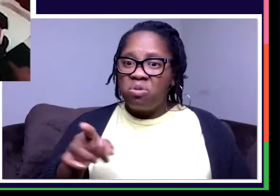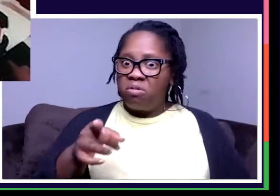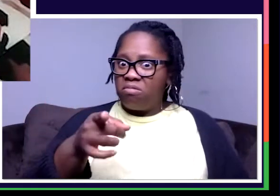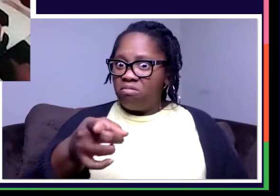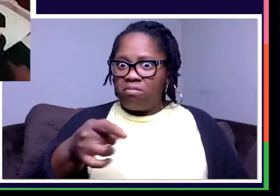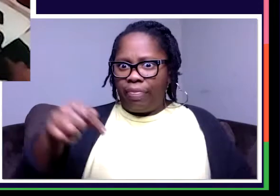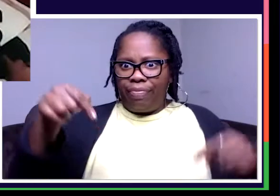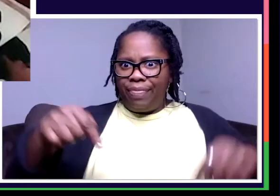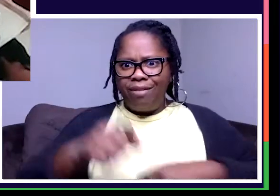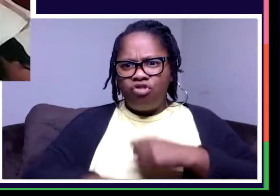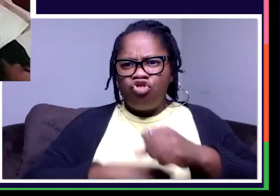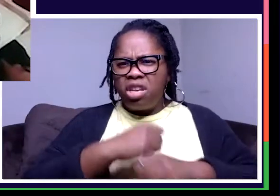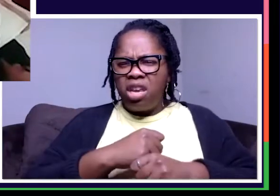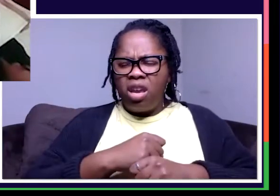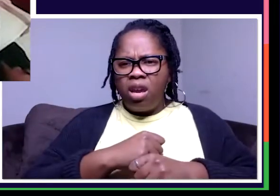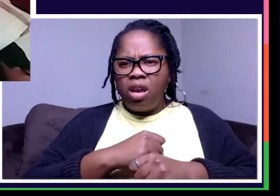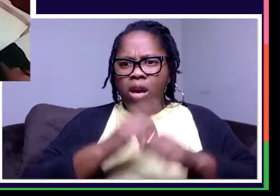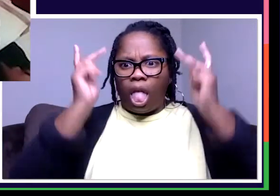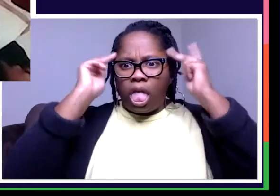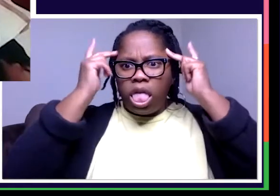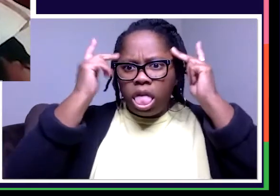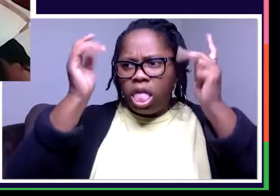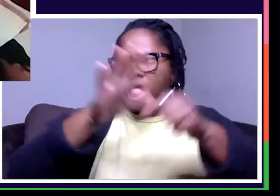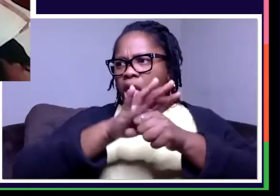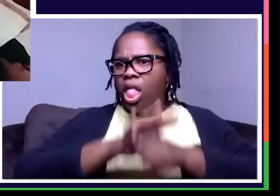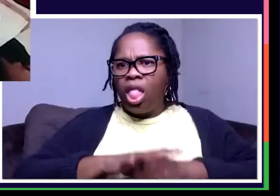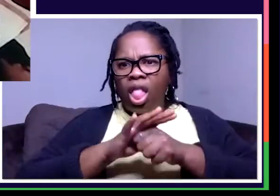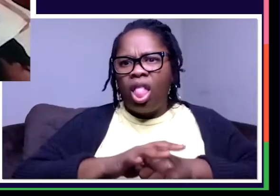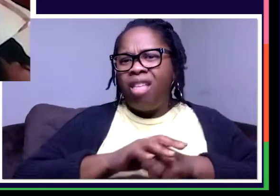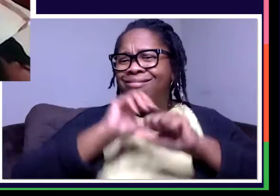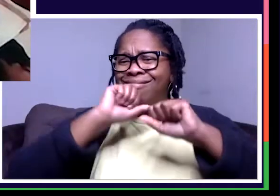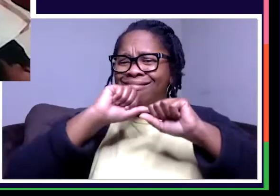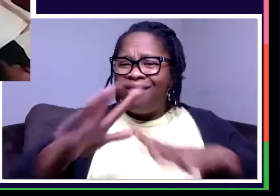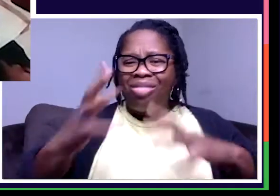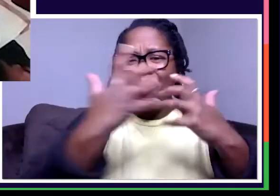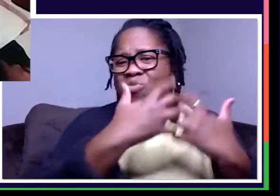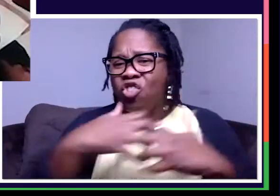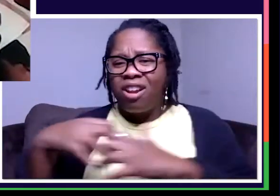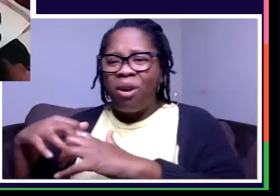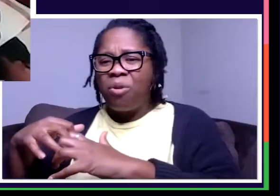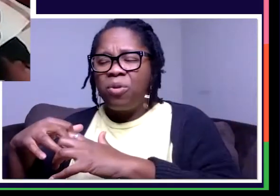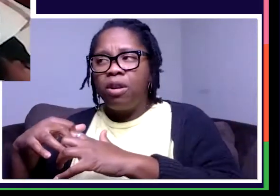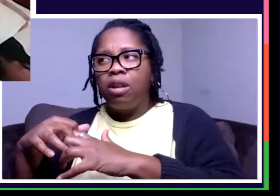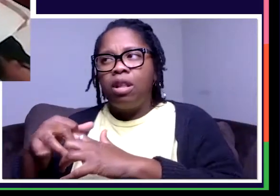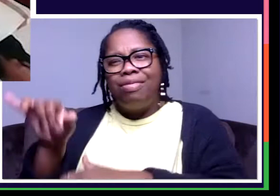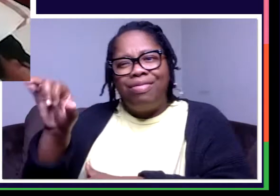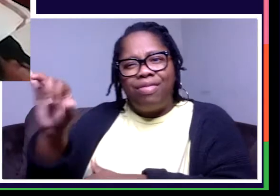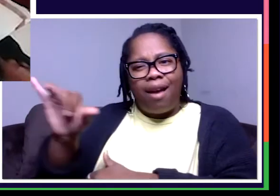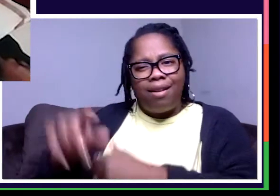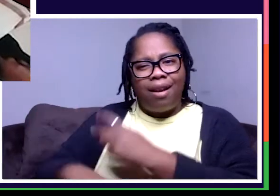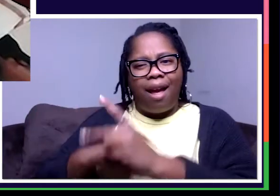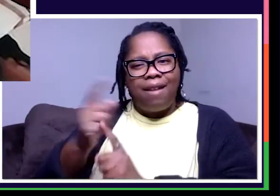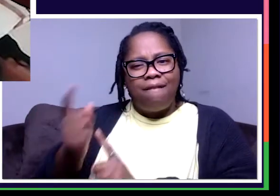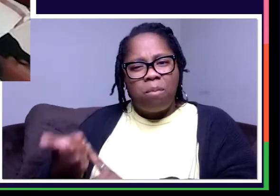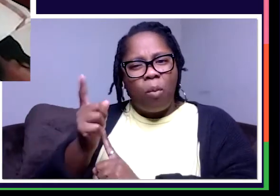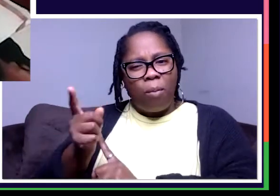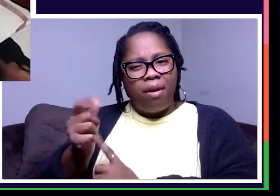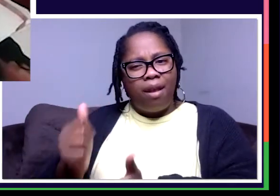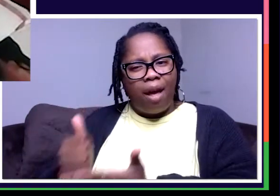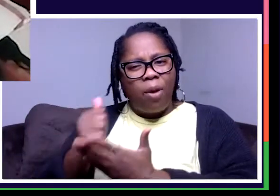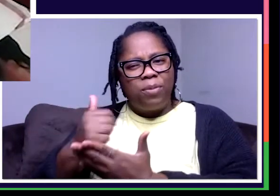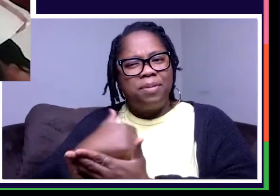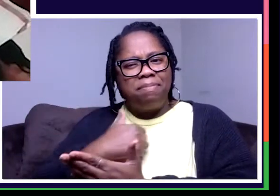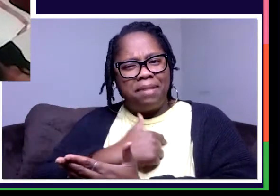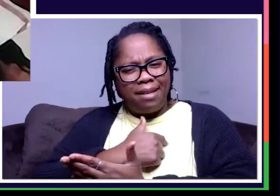year, when we are all stressed and nothing seems to be working, it is moments like these